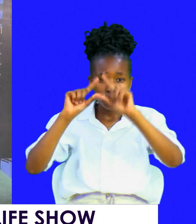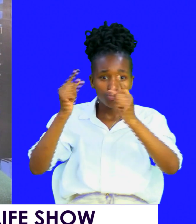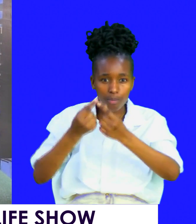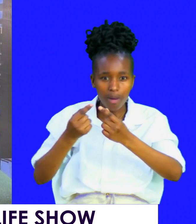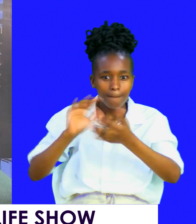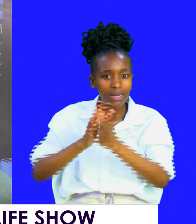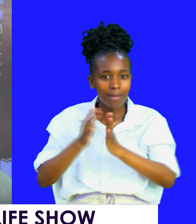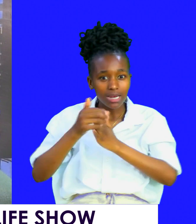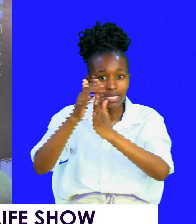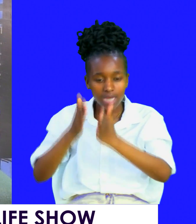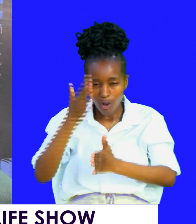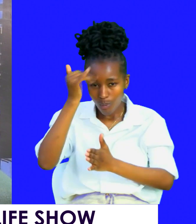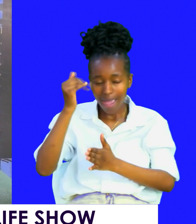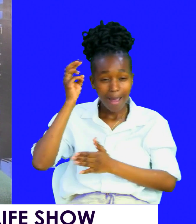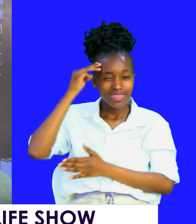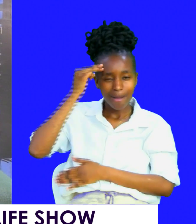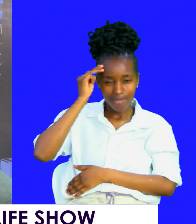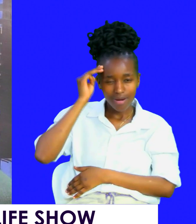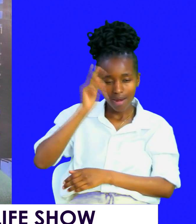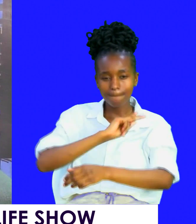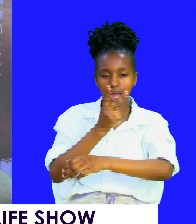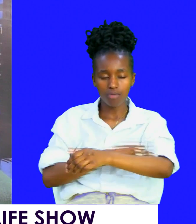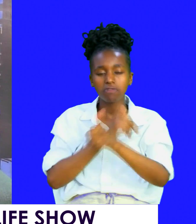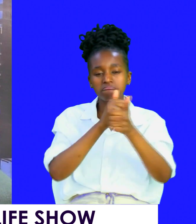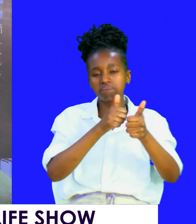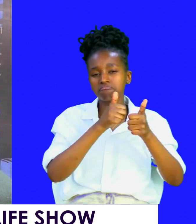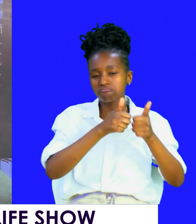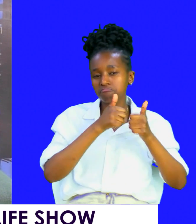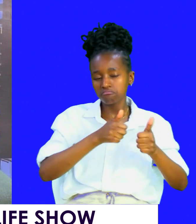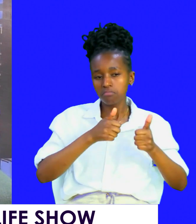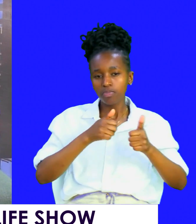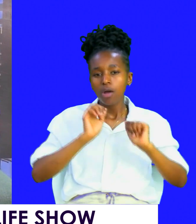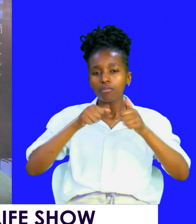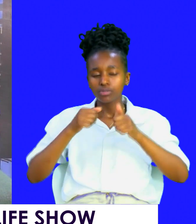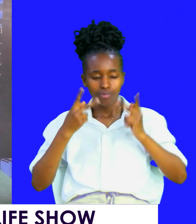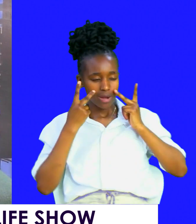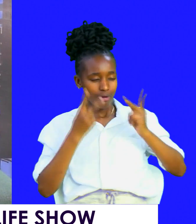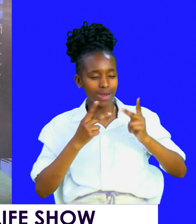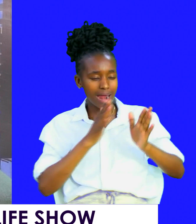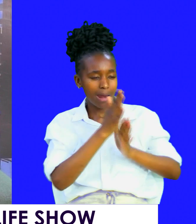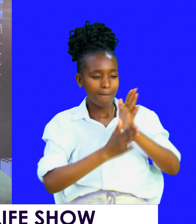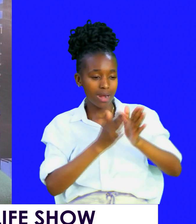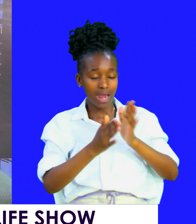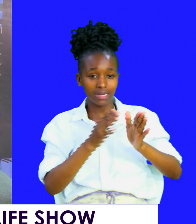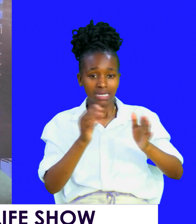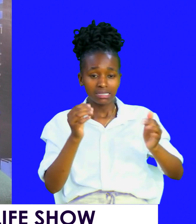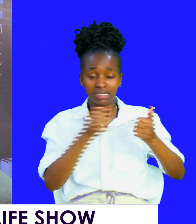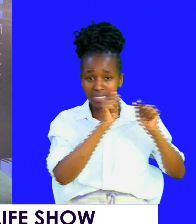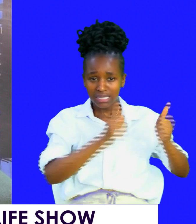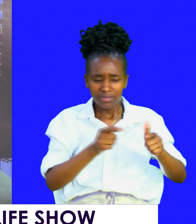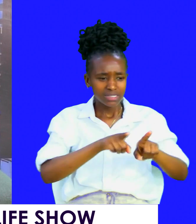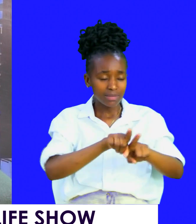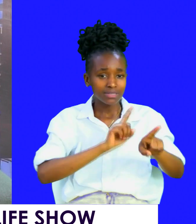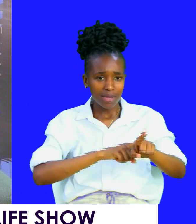power. They lead because of the brain power. They are able to scheme wars and lead a country